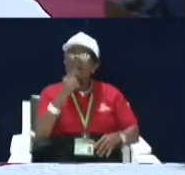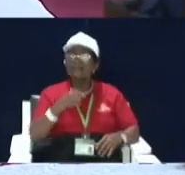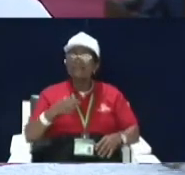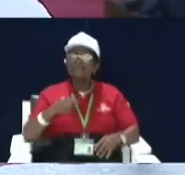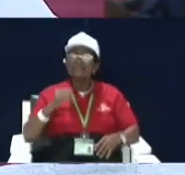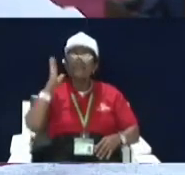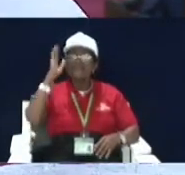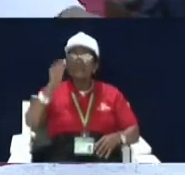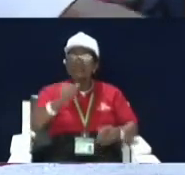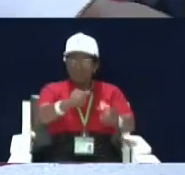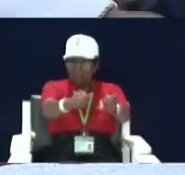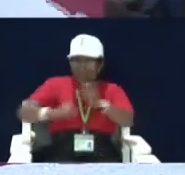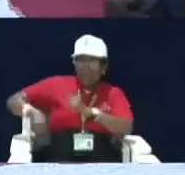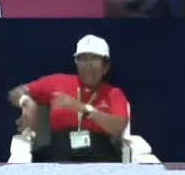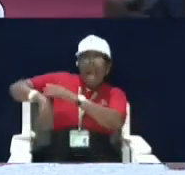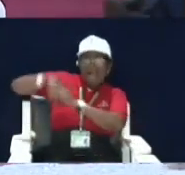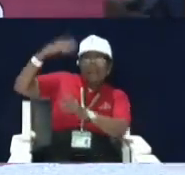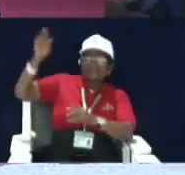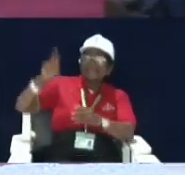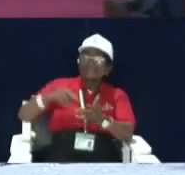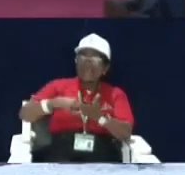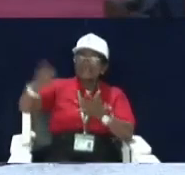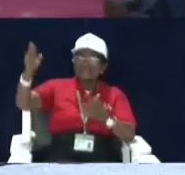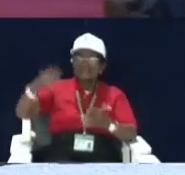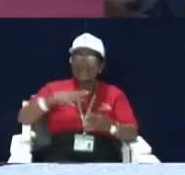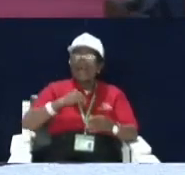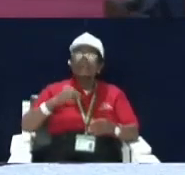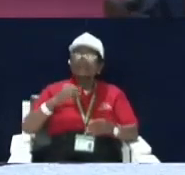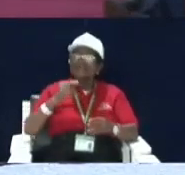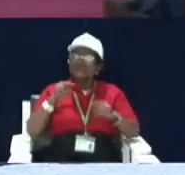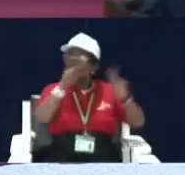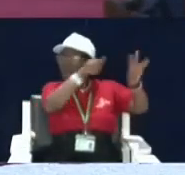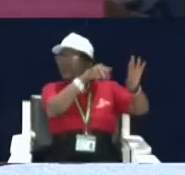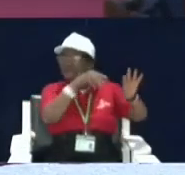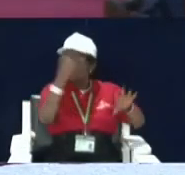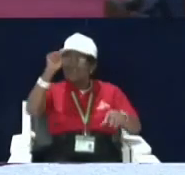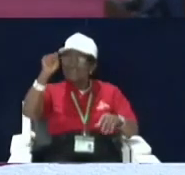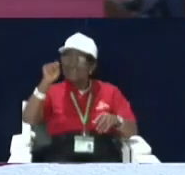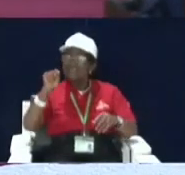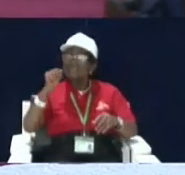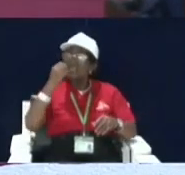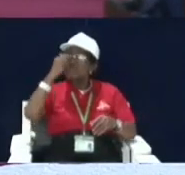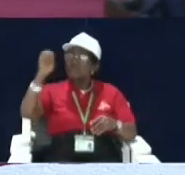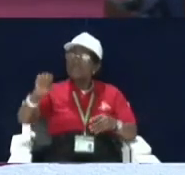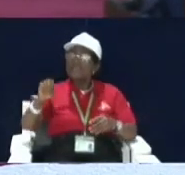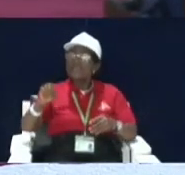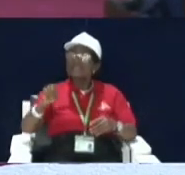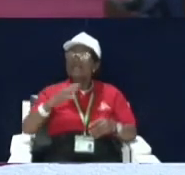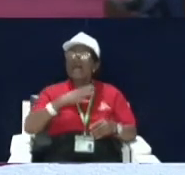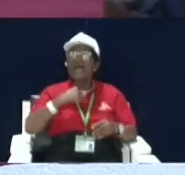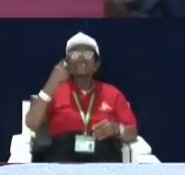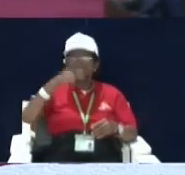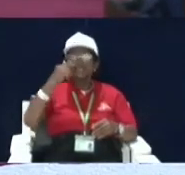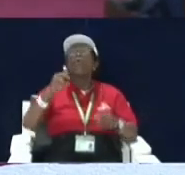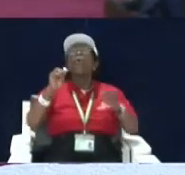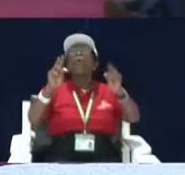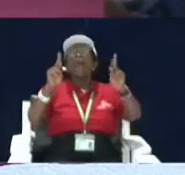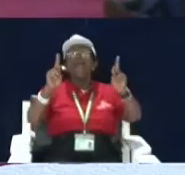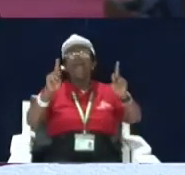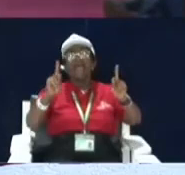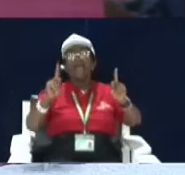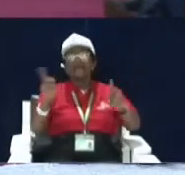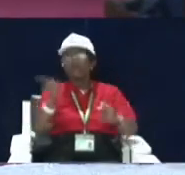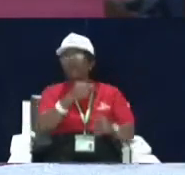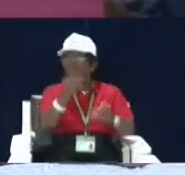righteous and then look for the wicked and say, death, you want a victim? Take